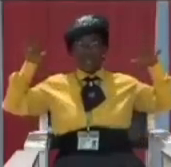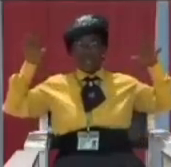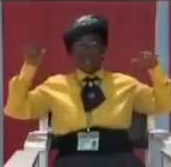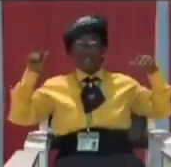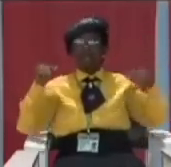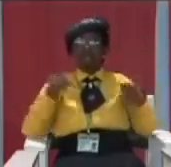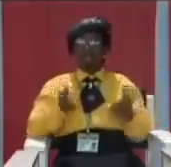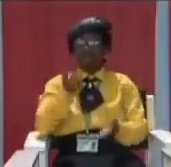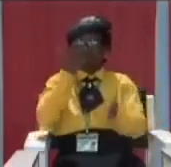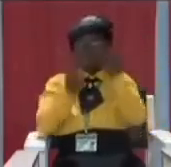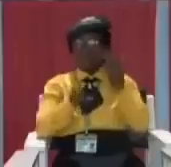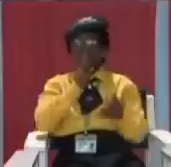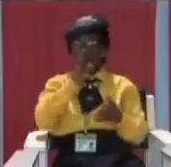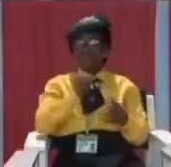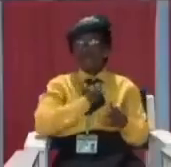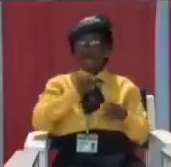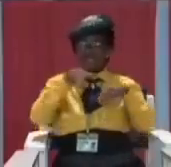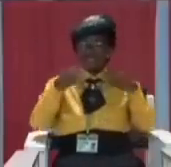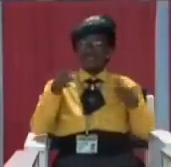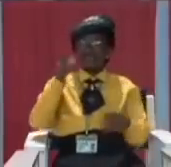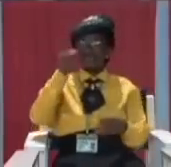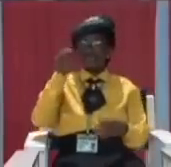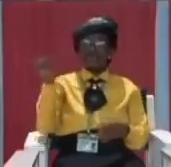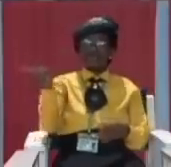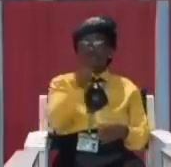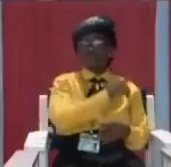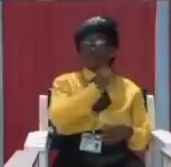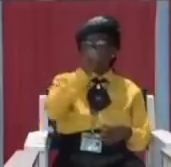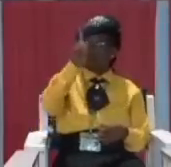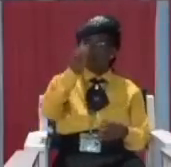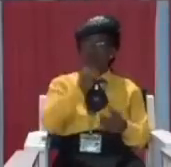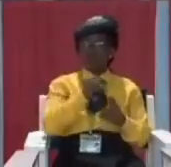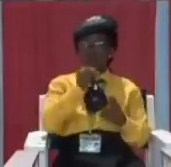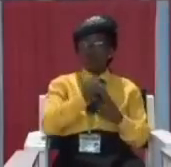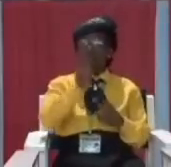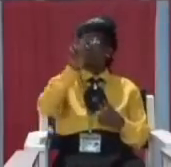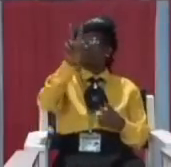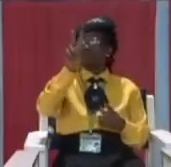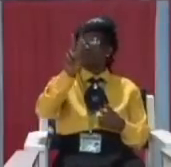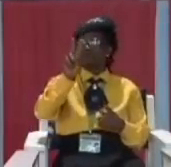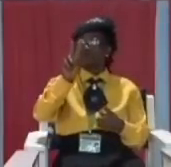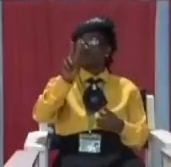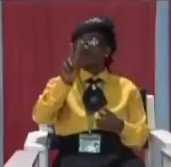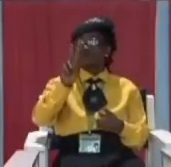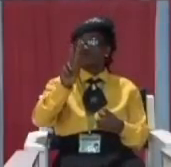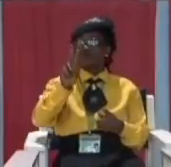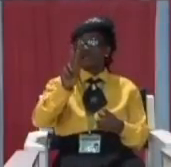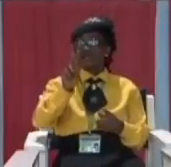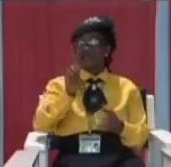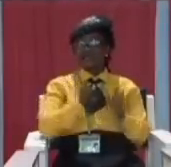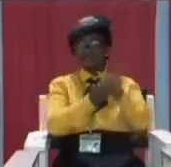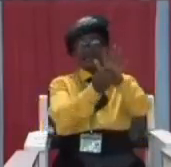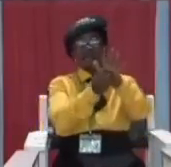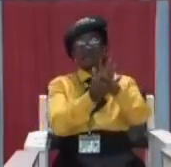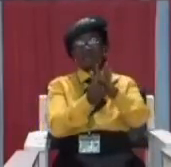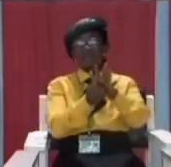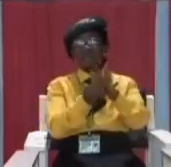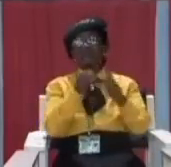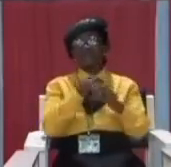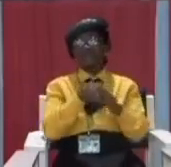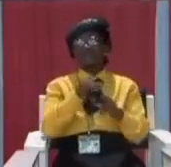Maybe I give you one or two examples very quickly on that. In Joshua chapter